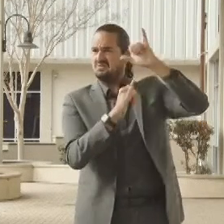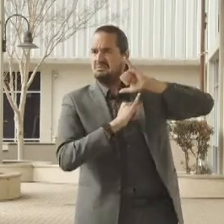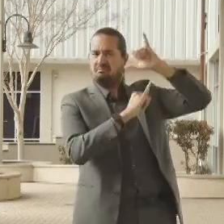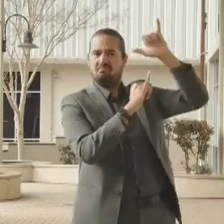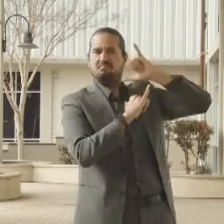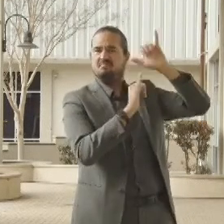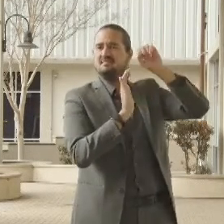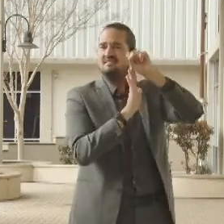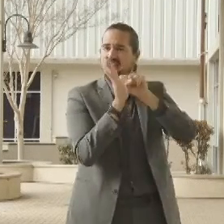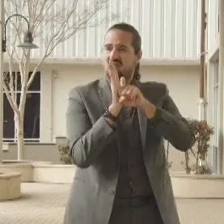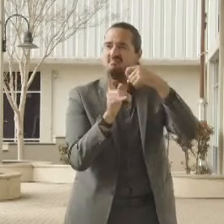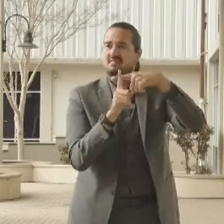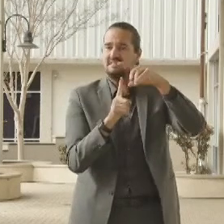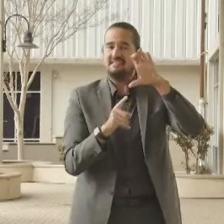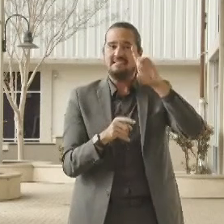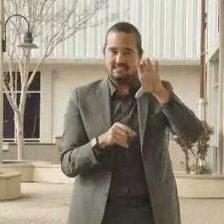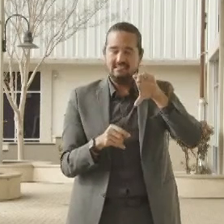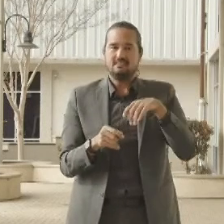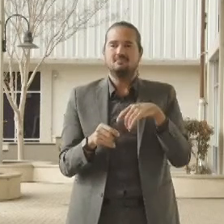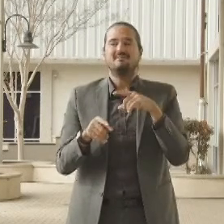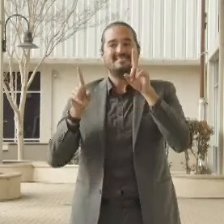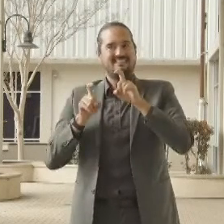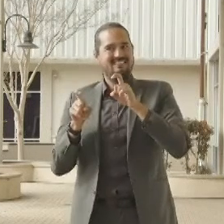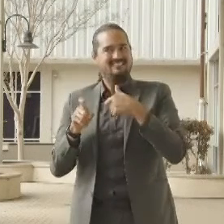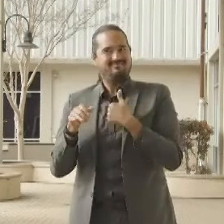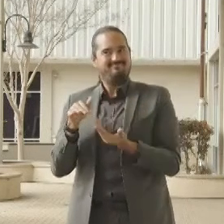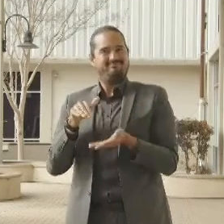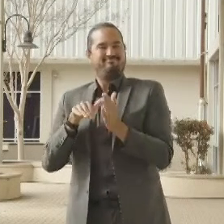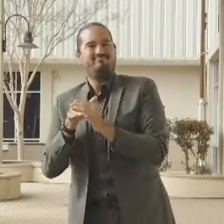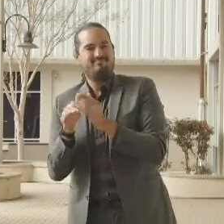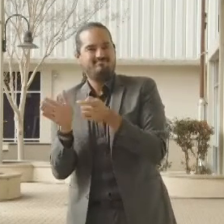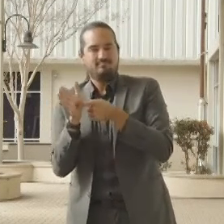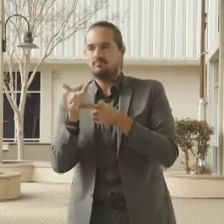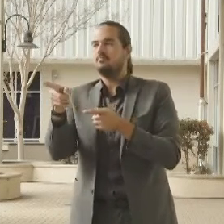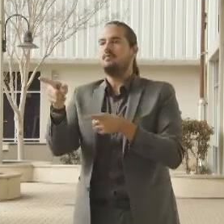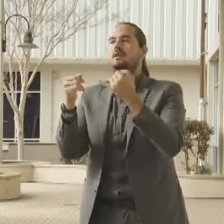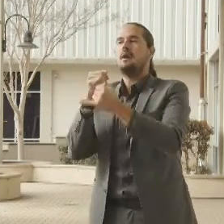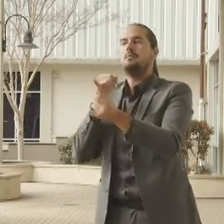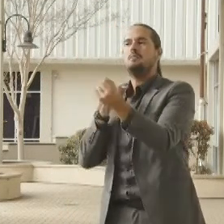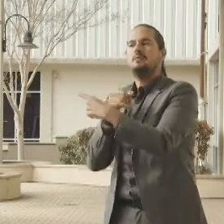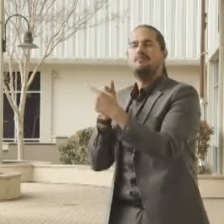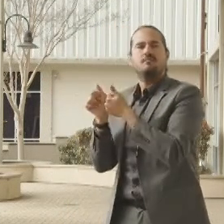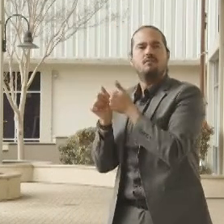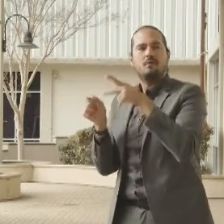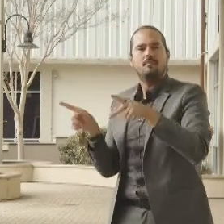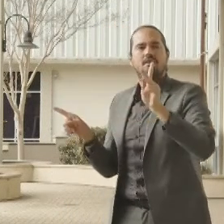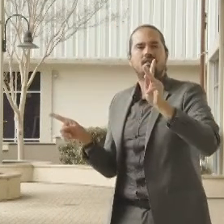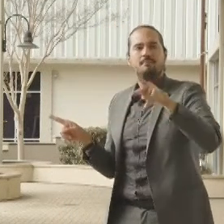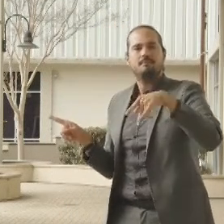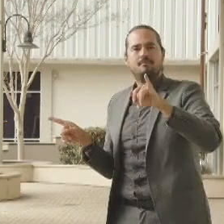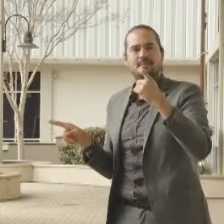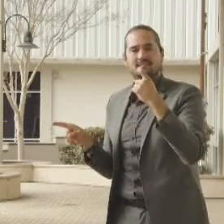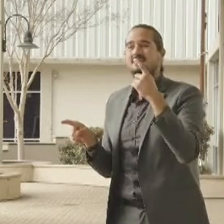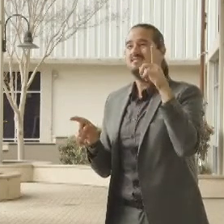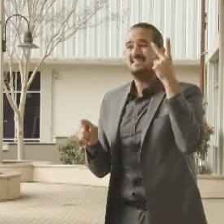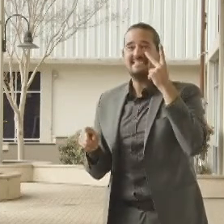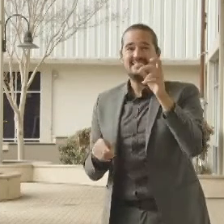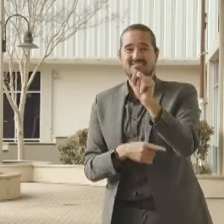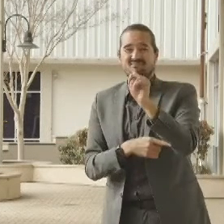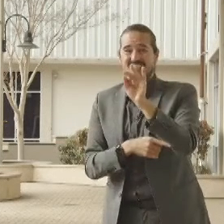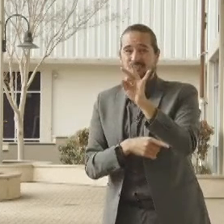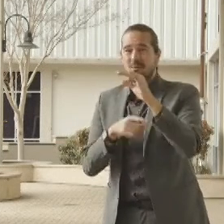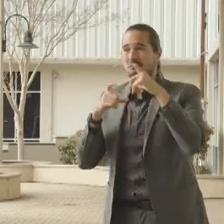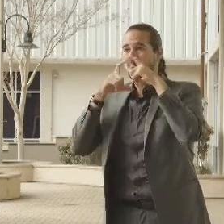please. San Francisco is easing some of the mask orders. Any timeline, any light at the end of the tunnel that you can offer for